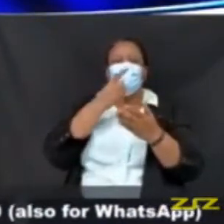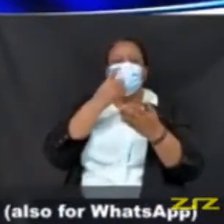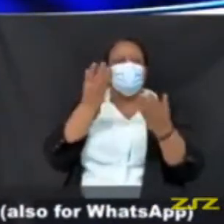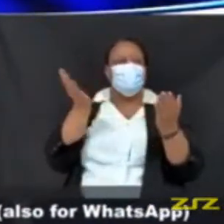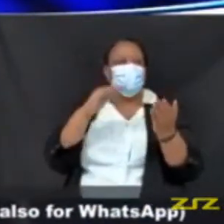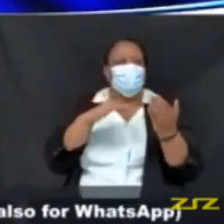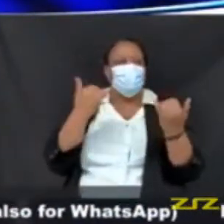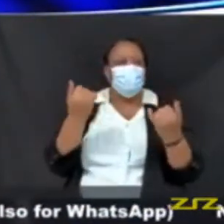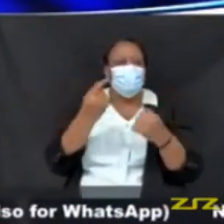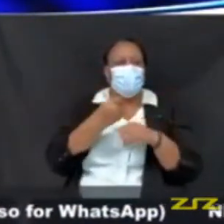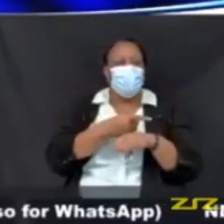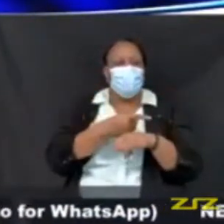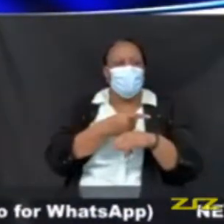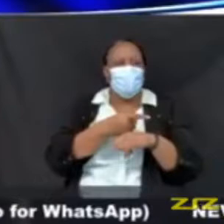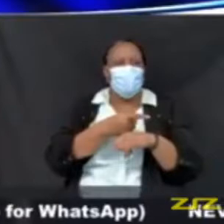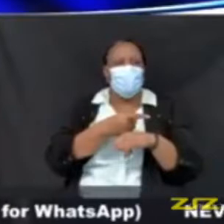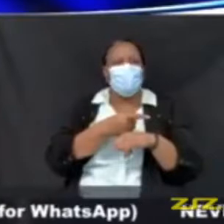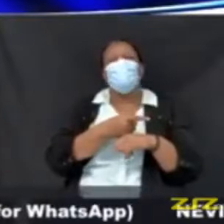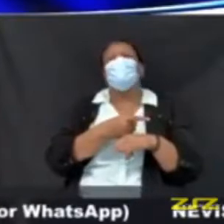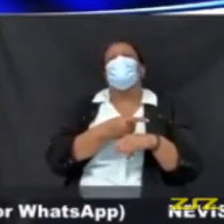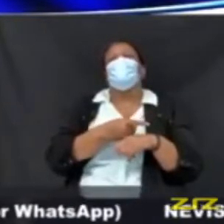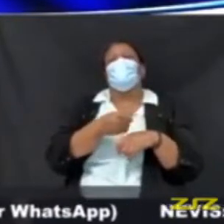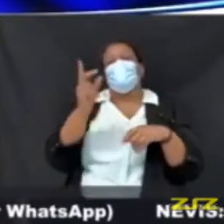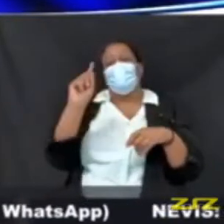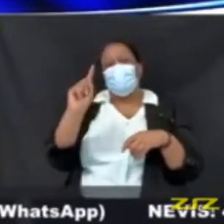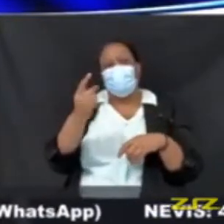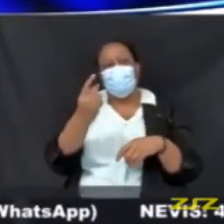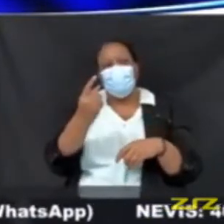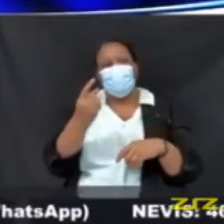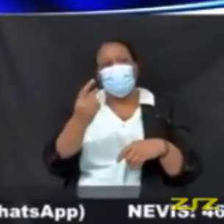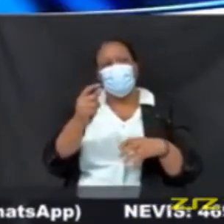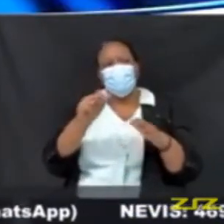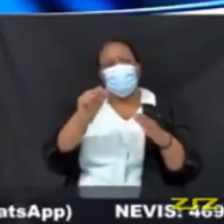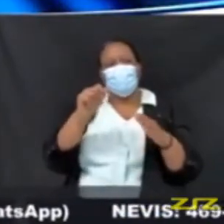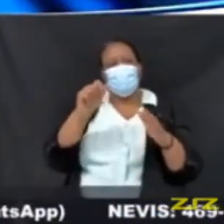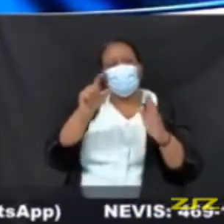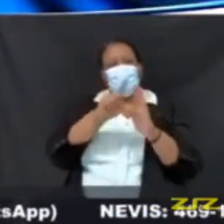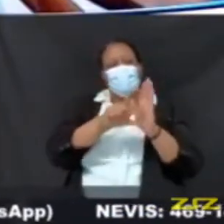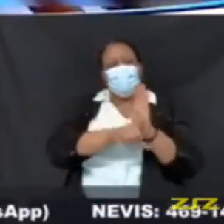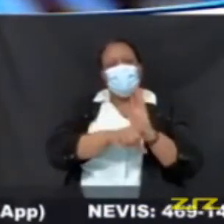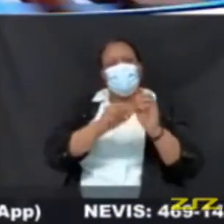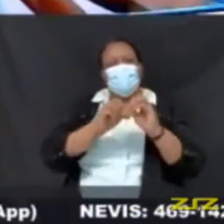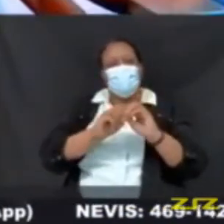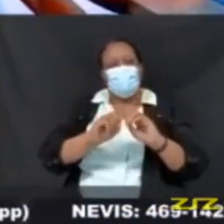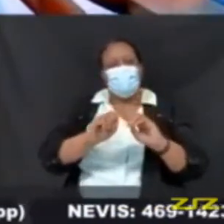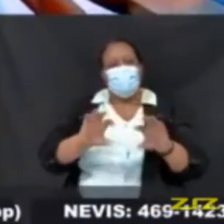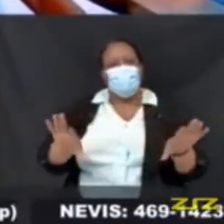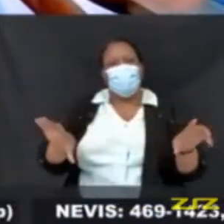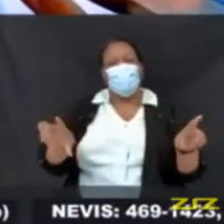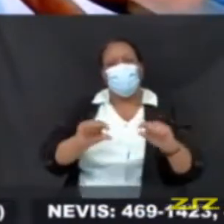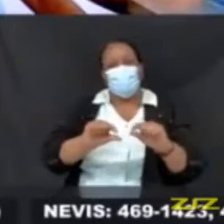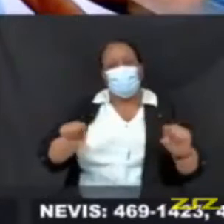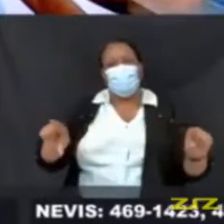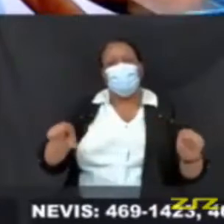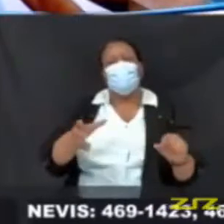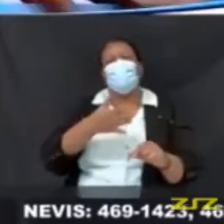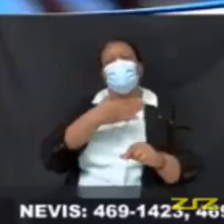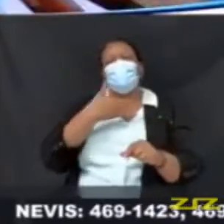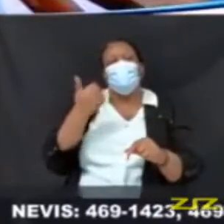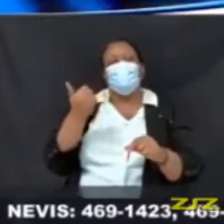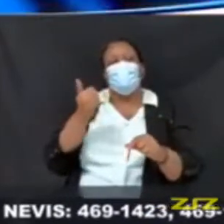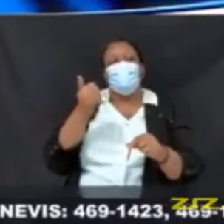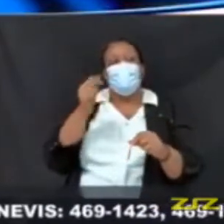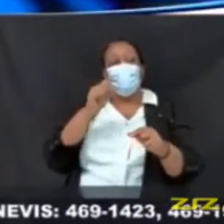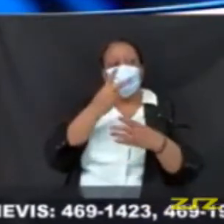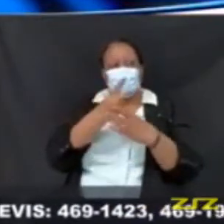Honorable Attorney General, Disaster Mitigation Council Chair, the Honorable Wendy Phipps, the Co-Chair of the Disaster Mitigation